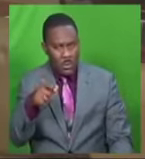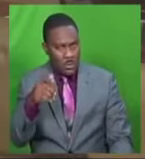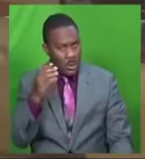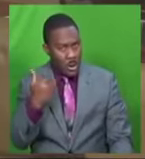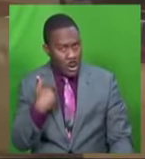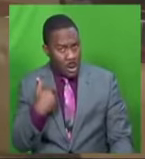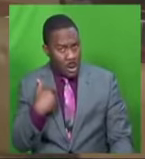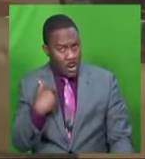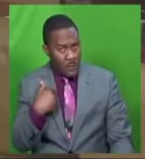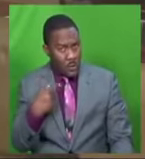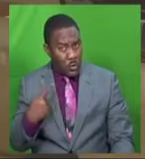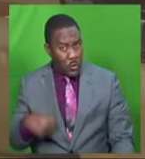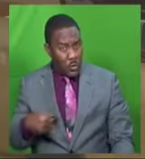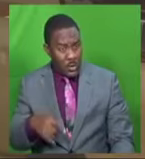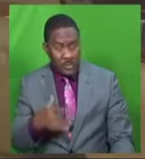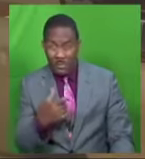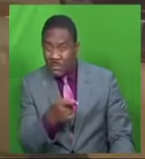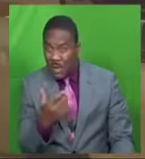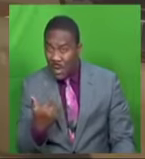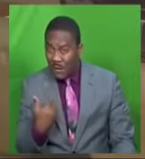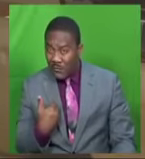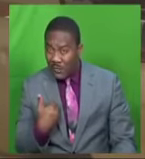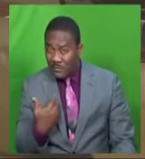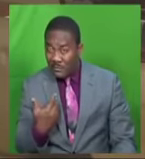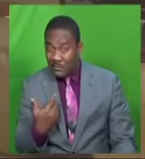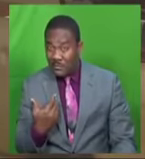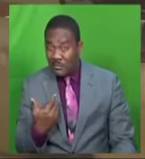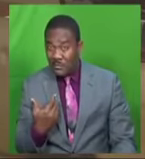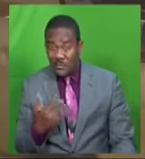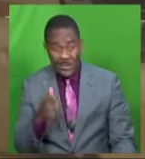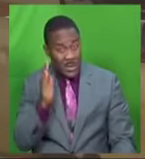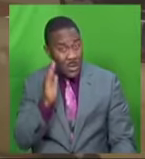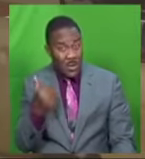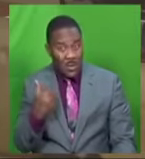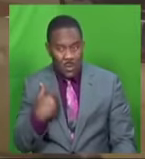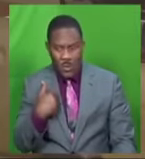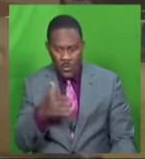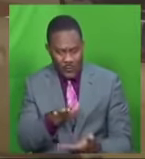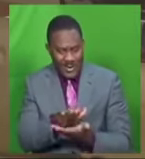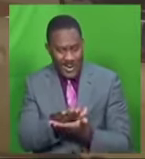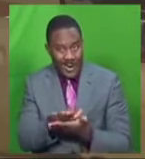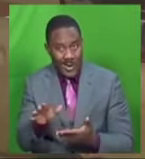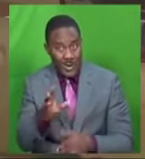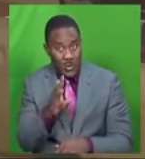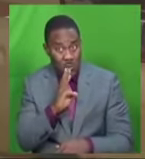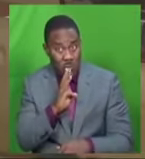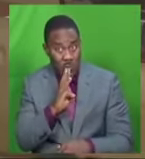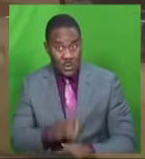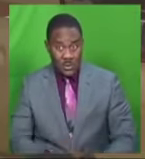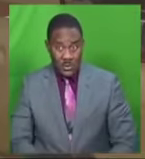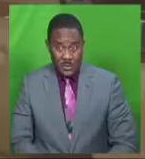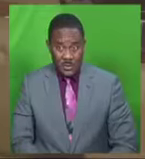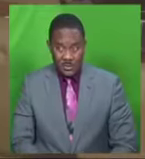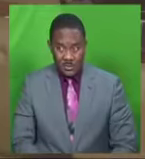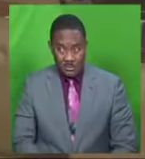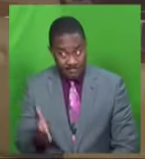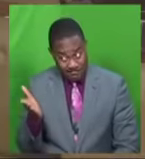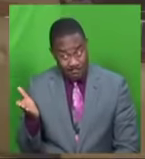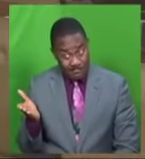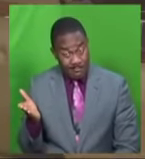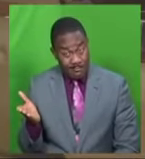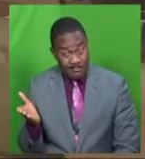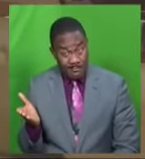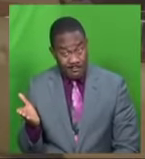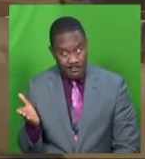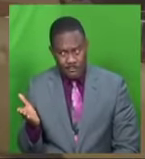toilet. Every village in Ghana will have potable water. He said it. Dr. Bawumia,